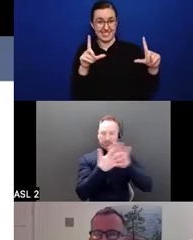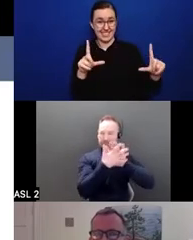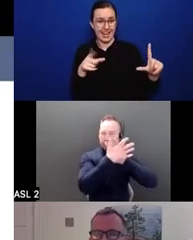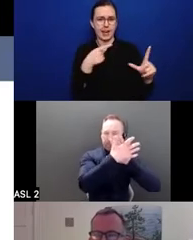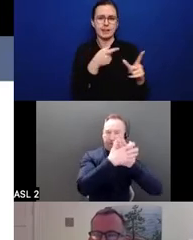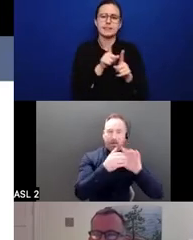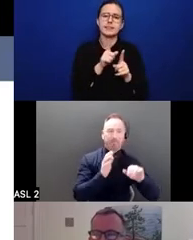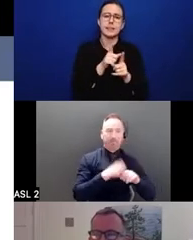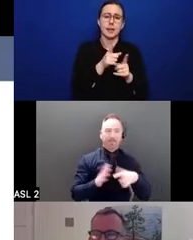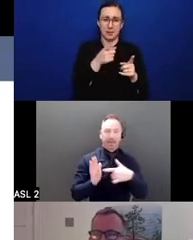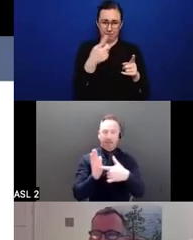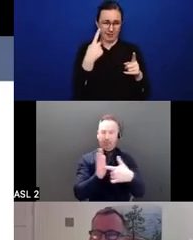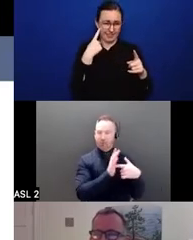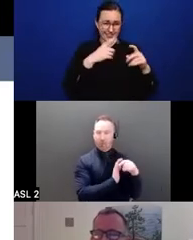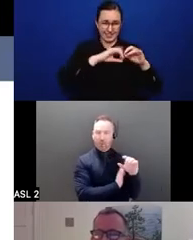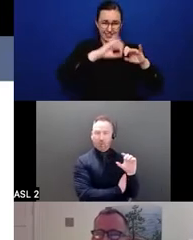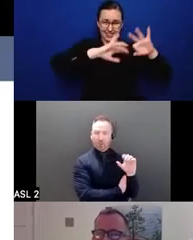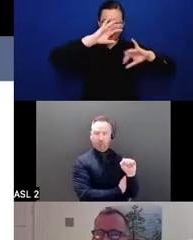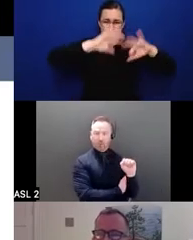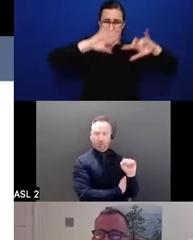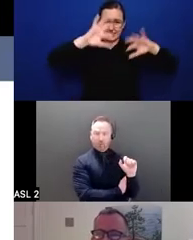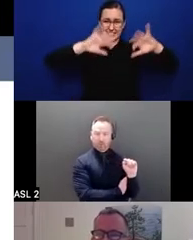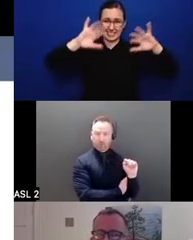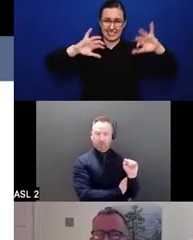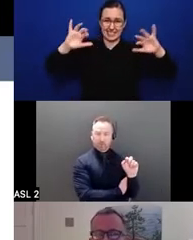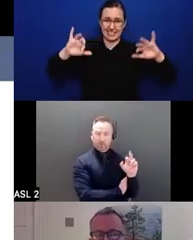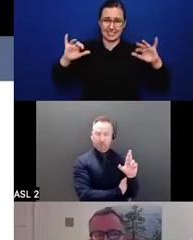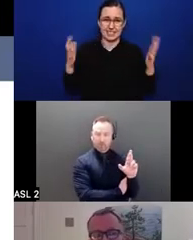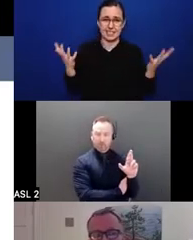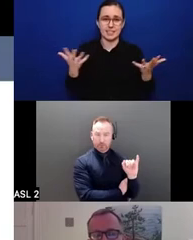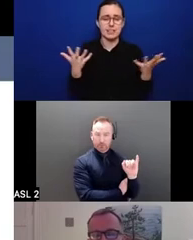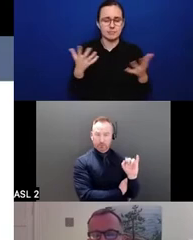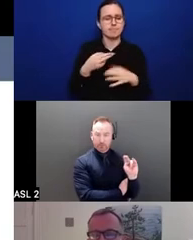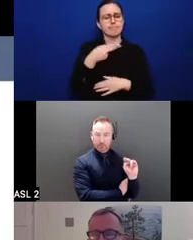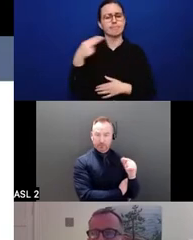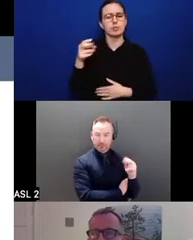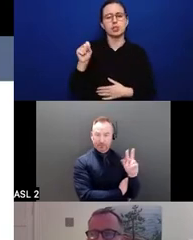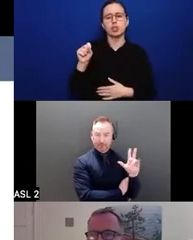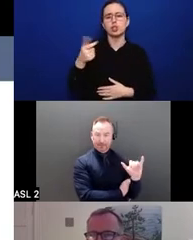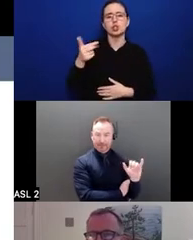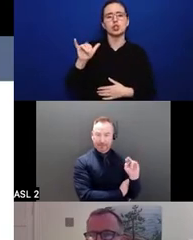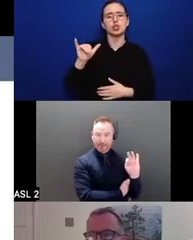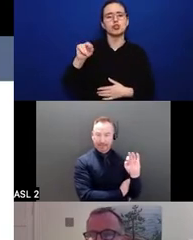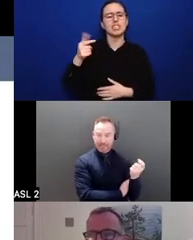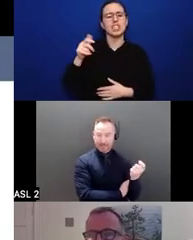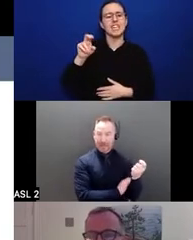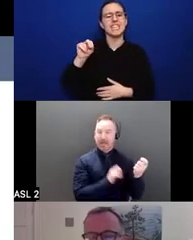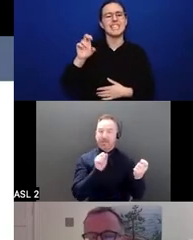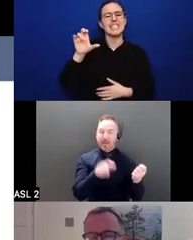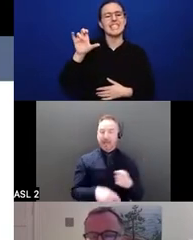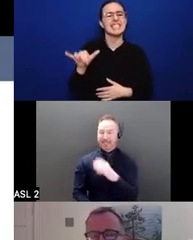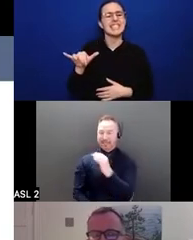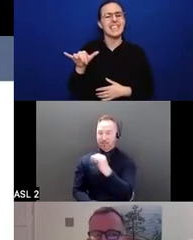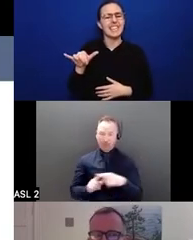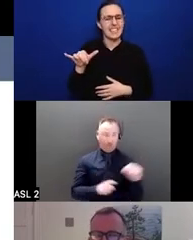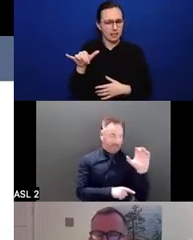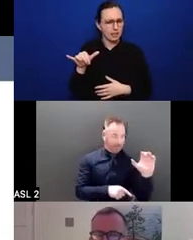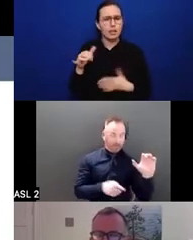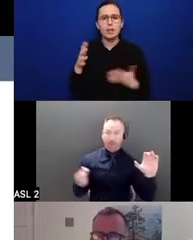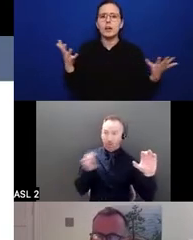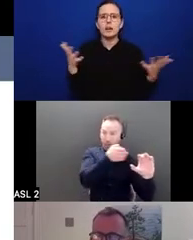Index. And so there was an effort to try and evaluate on a scale from 0 to 100 the stringency of public health measures.